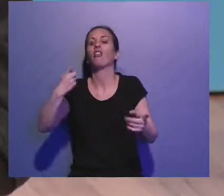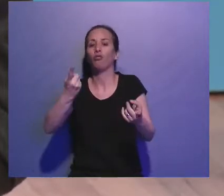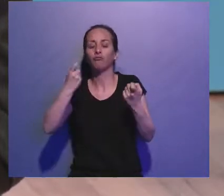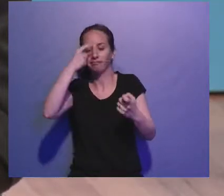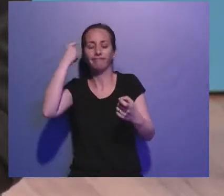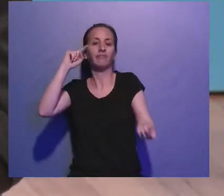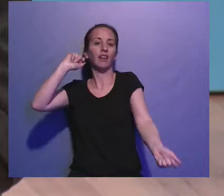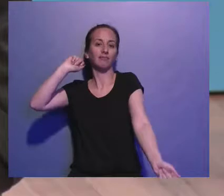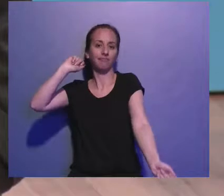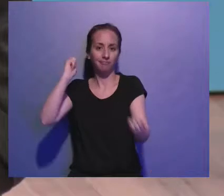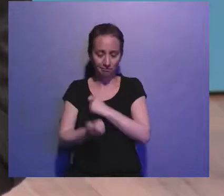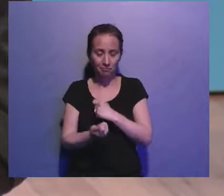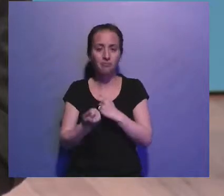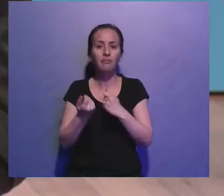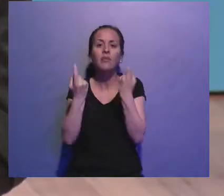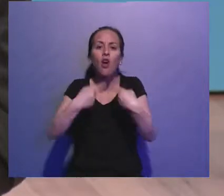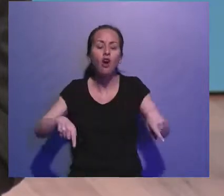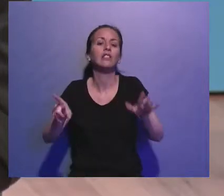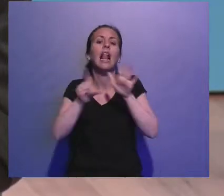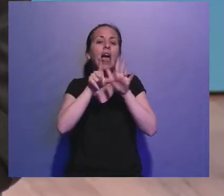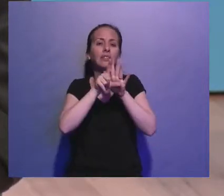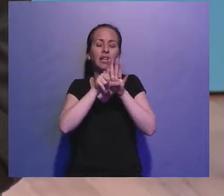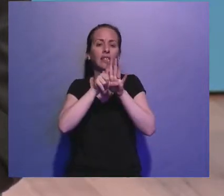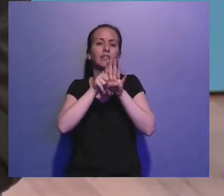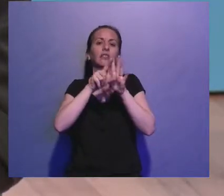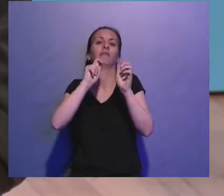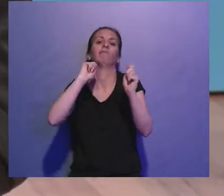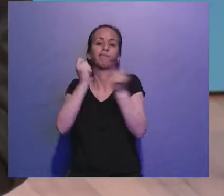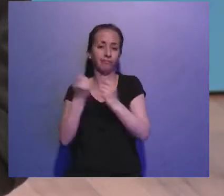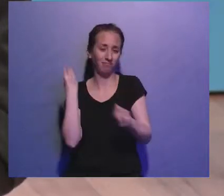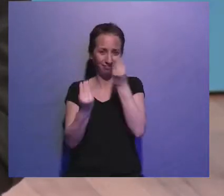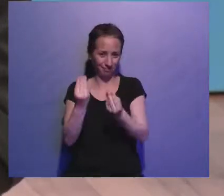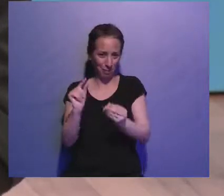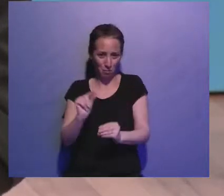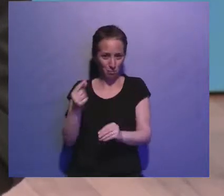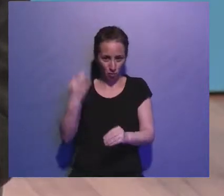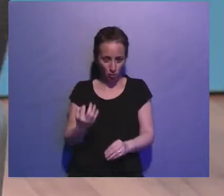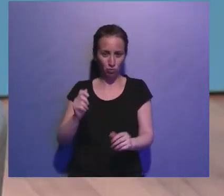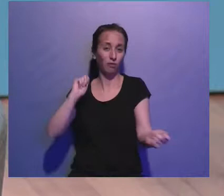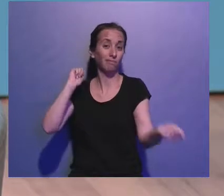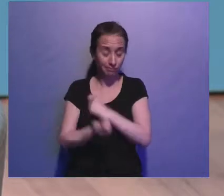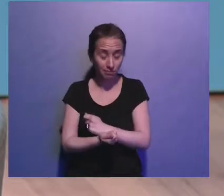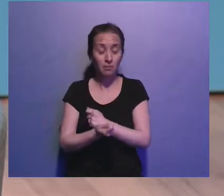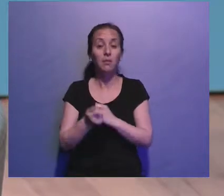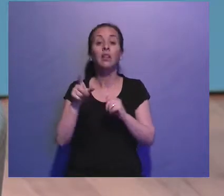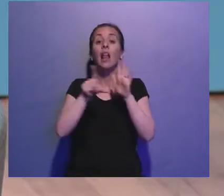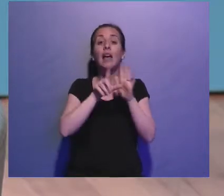So we engaged in carrying out state reform. We passed a number of